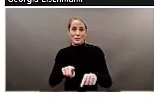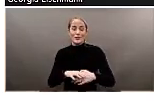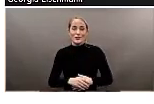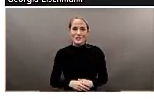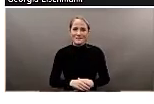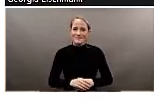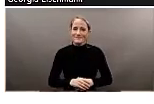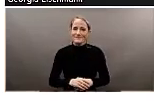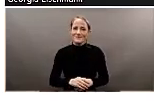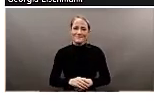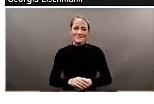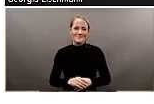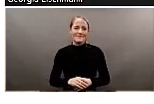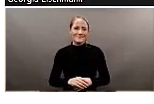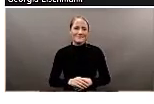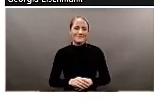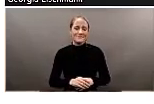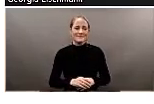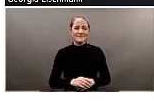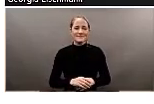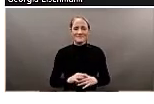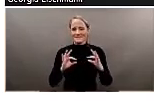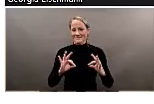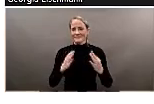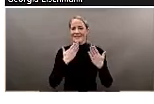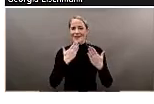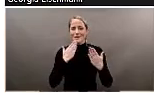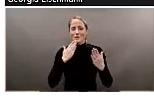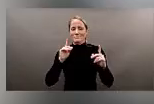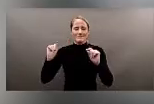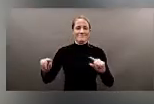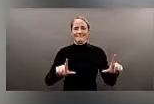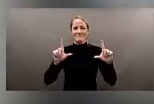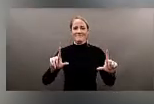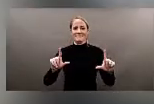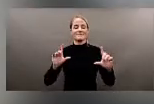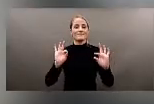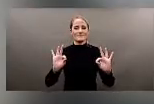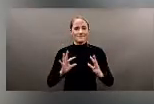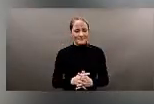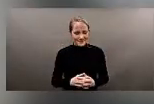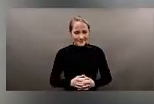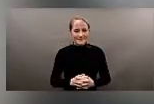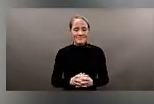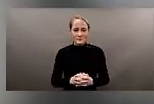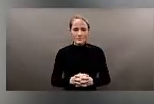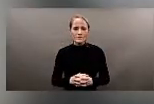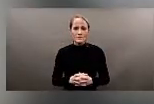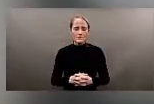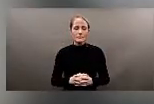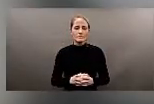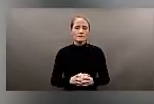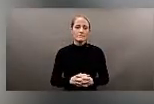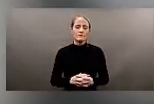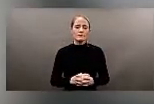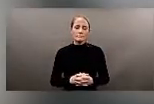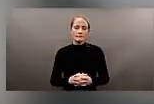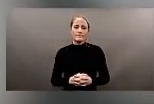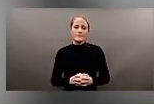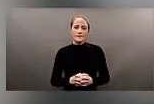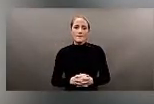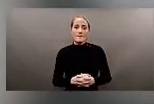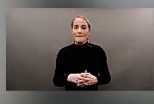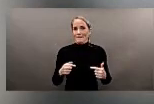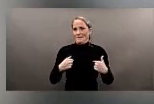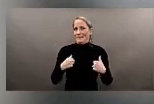the questions. Great. And I think we can probably remove this slide. Thank you. And while we're